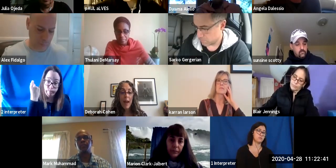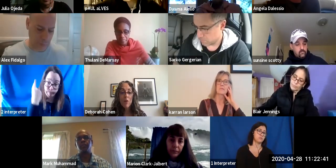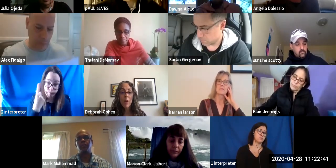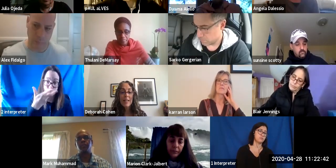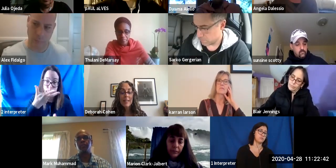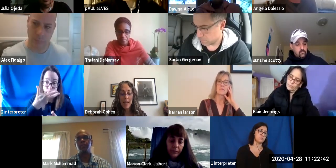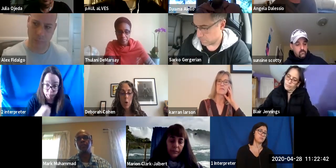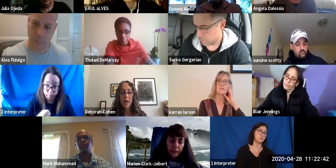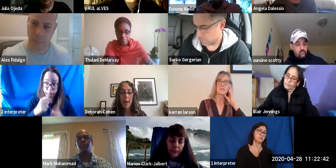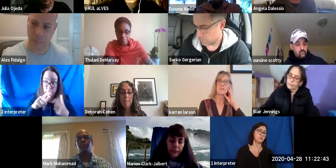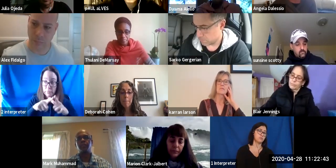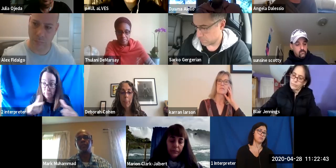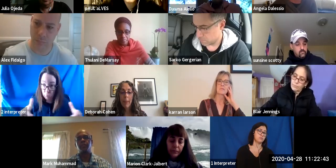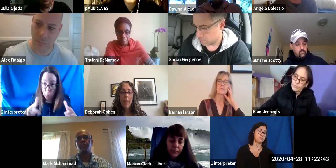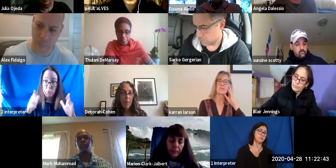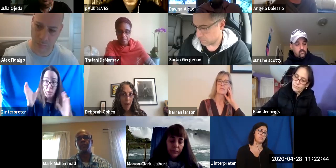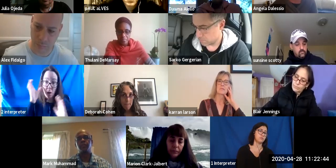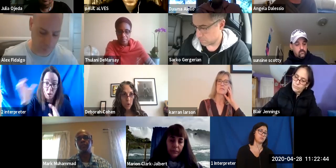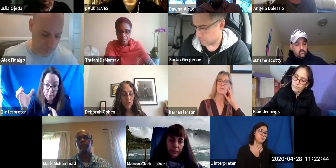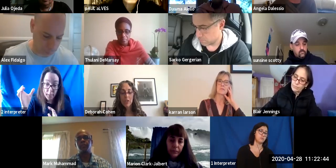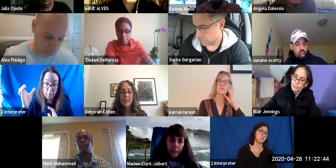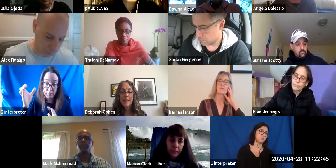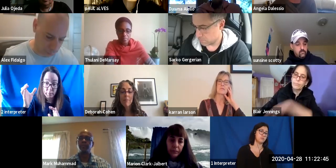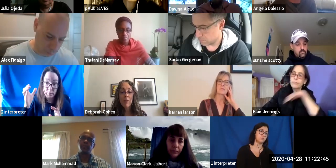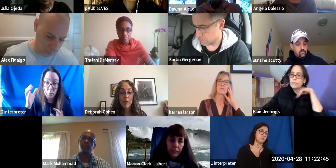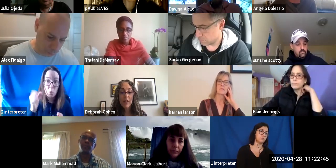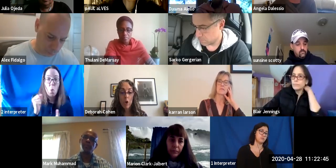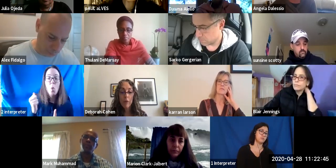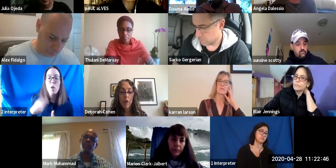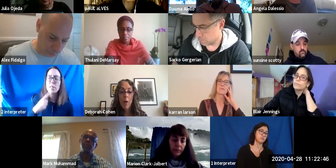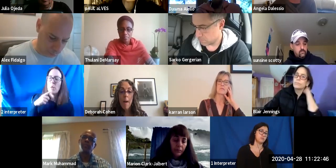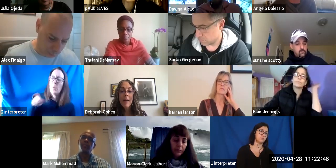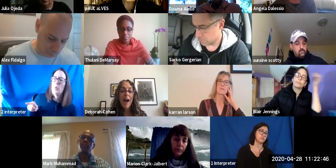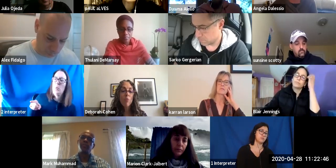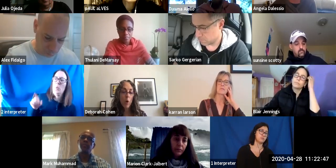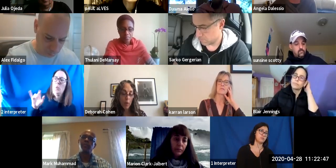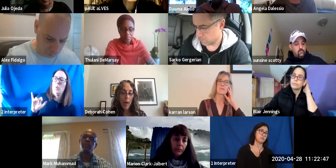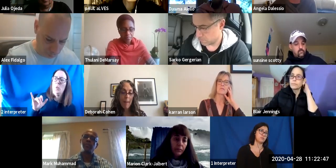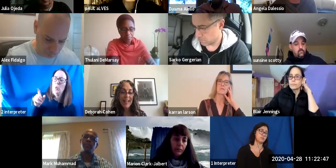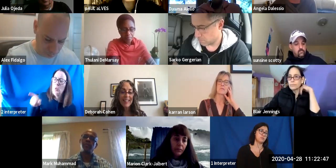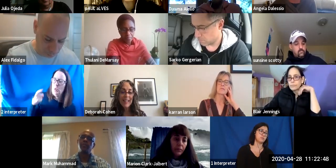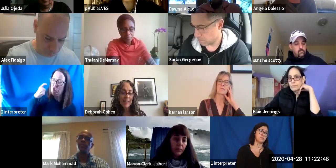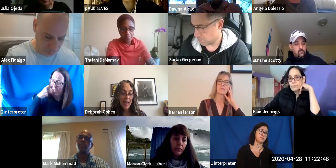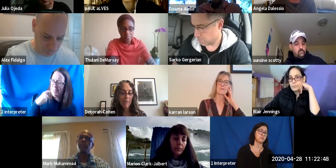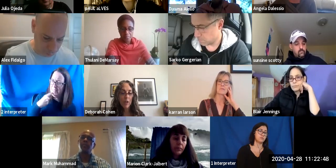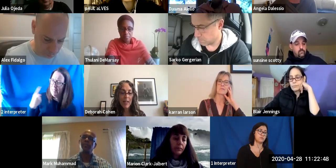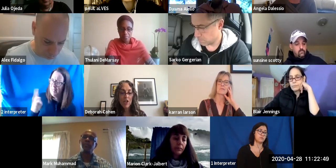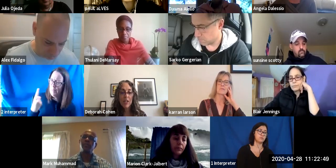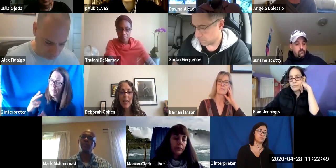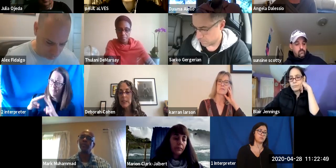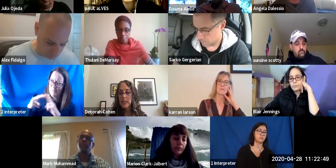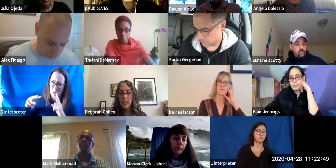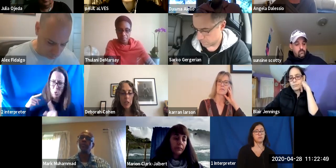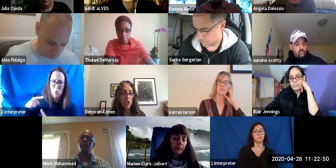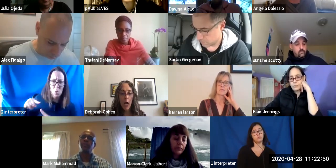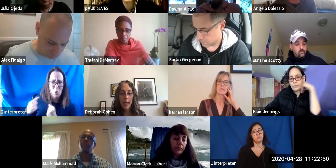so that everyone can say, okay, that person just said something really hurtful, but I've worked with them. I see that they have good intentions.